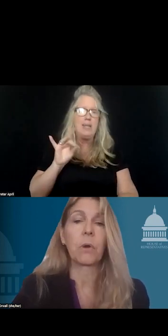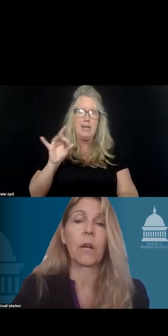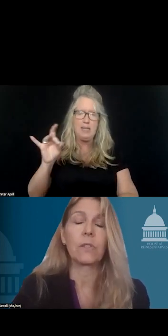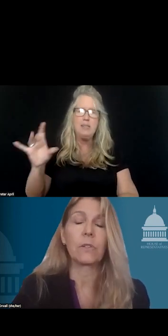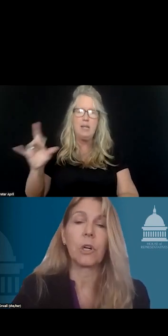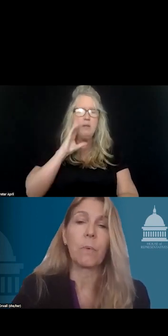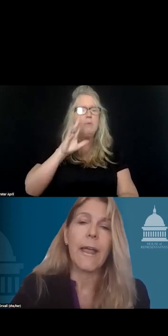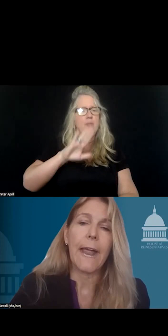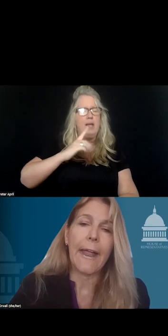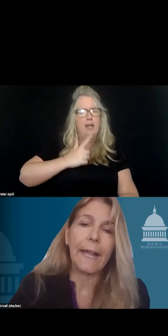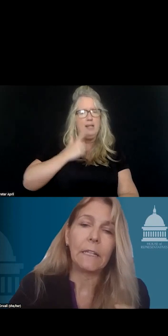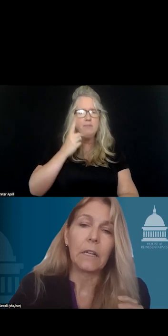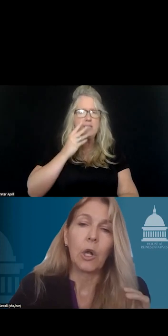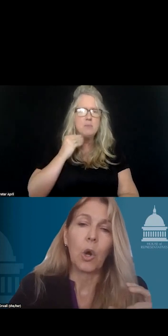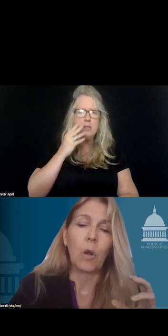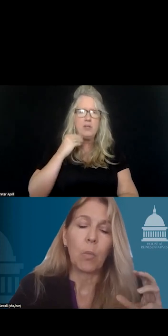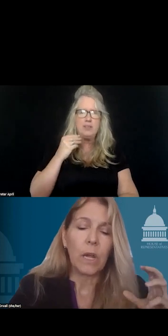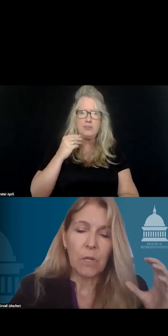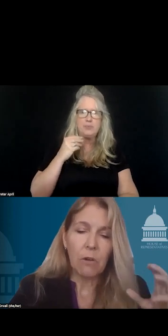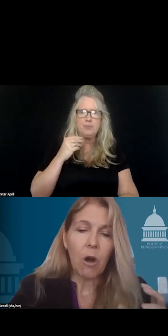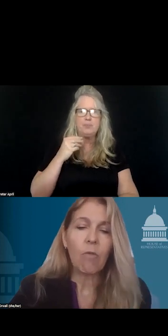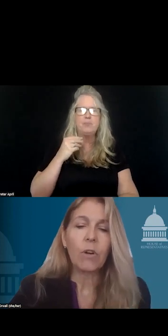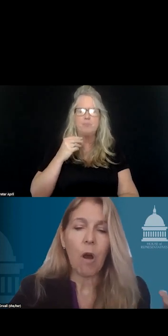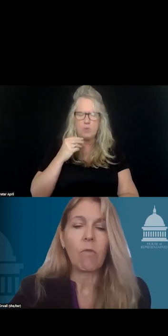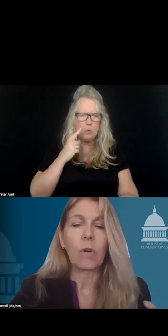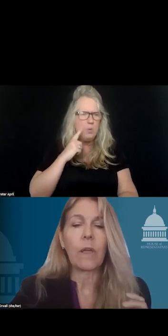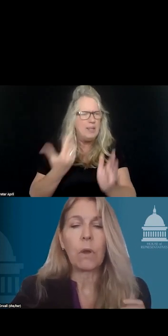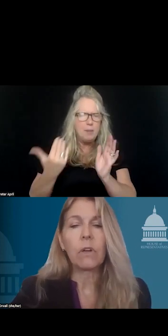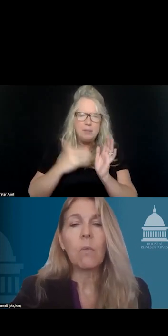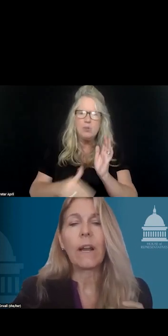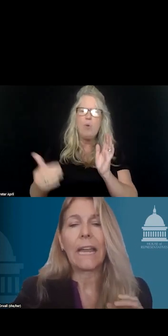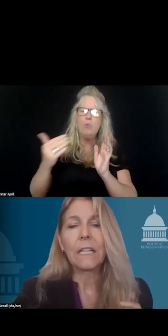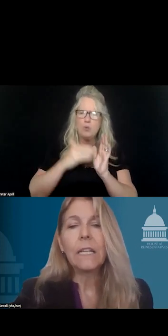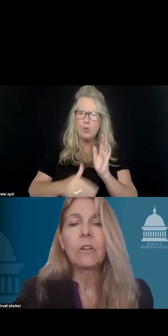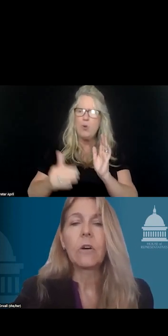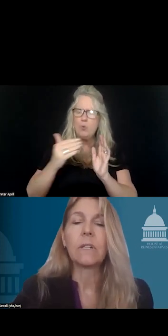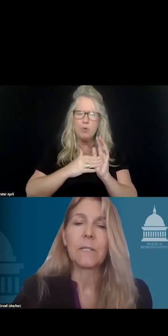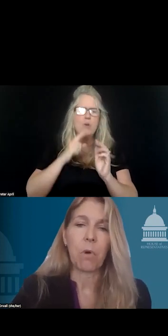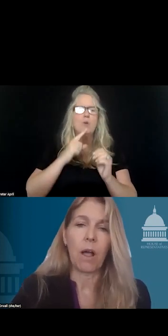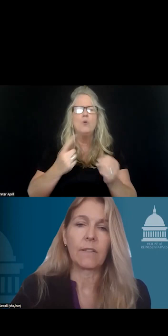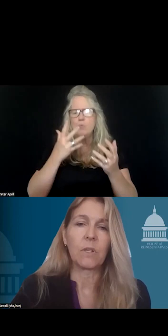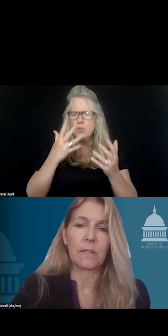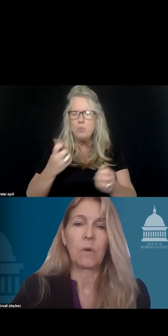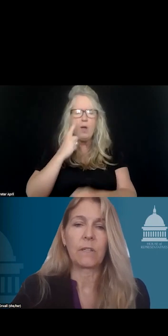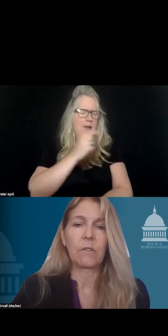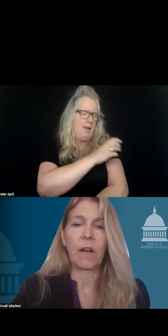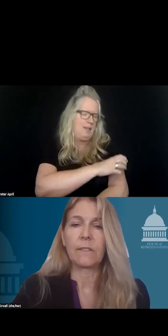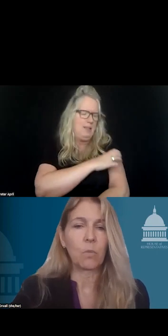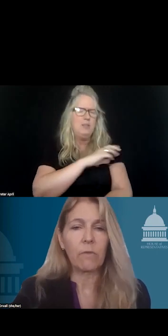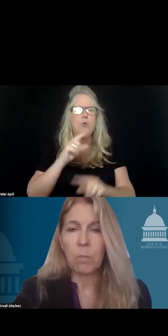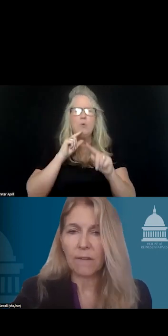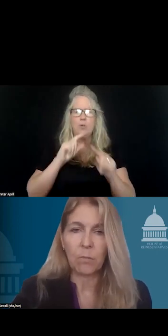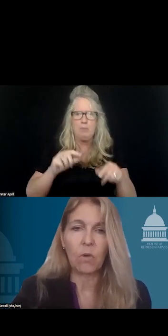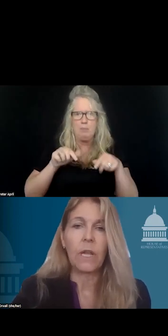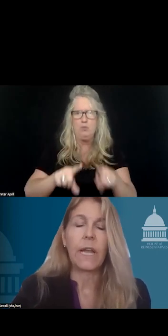lived experience group. And we kept hearing over and over that we really want a clinical response when someone's in